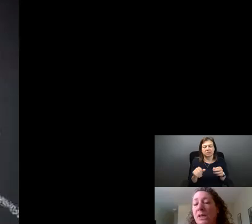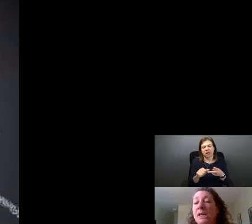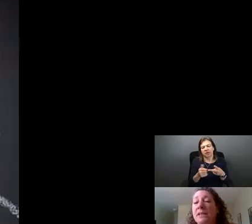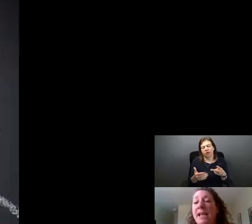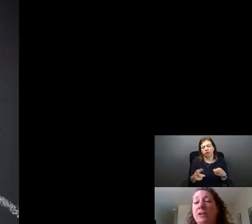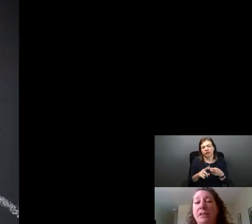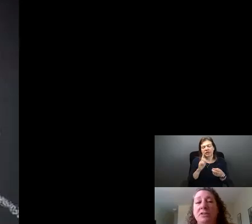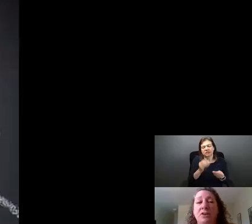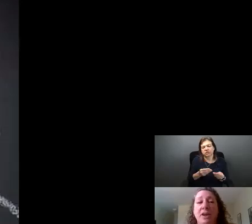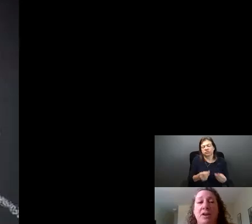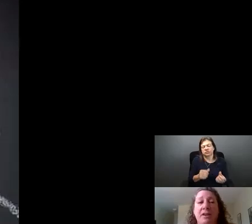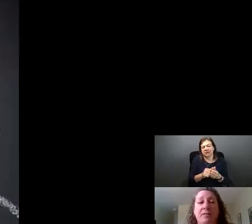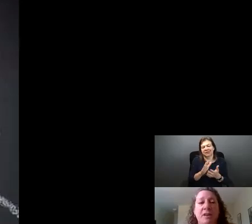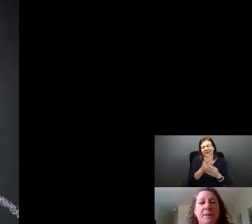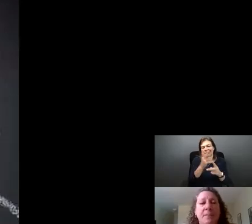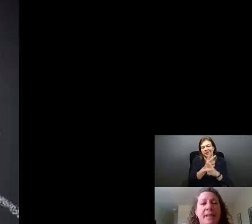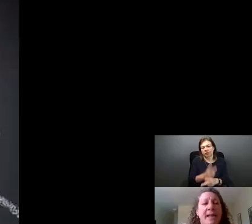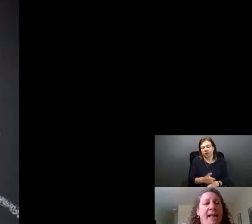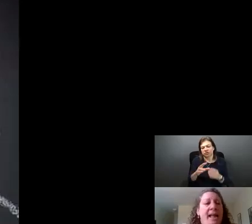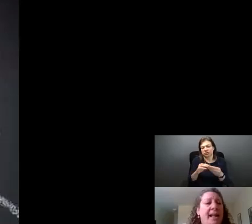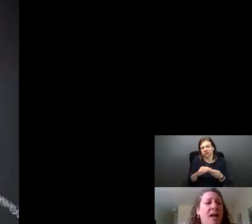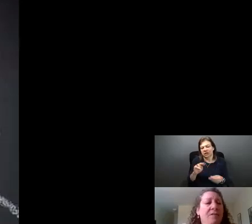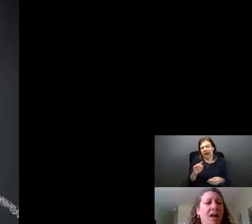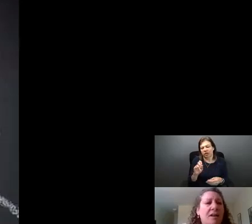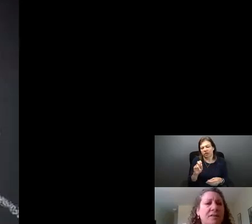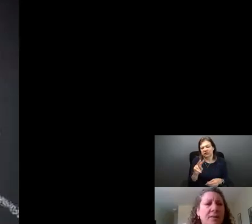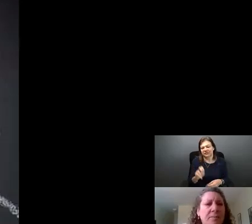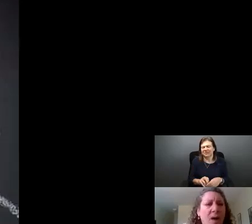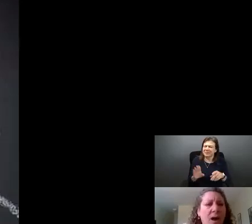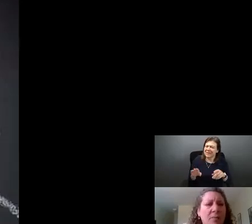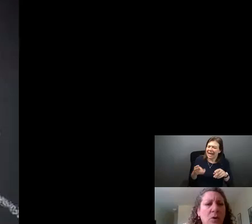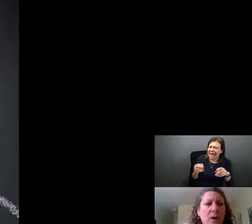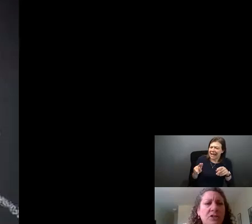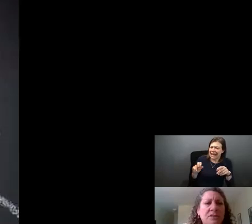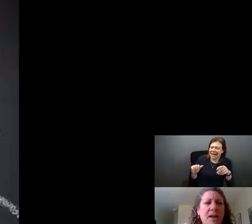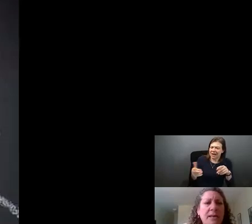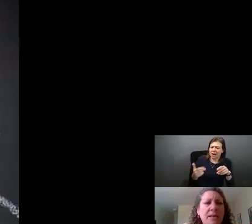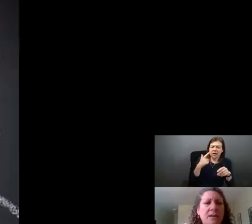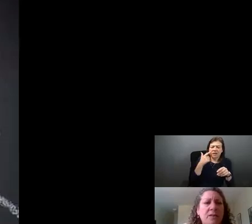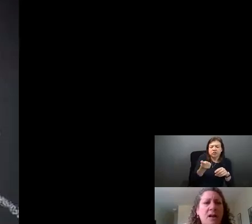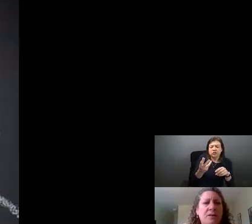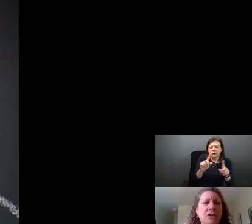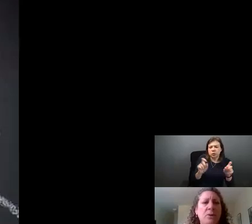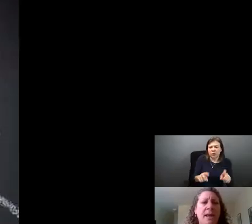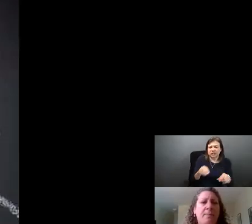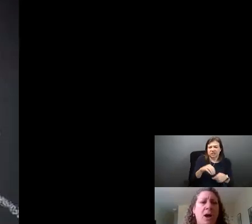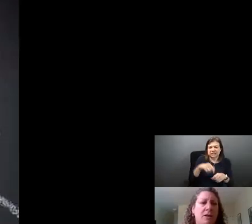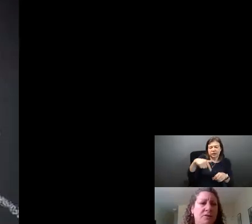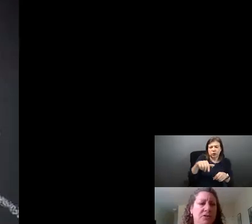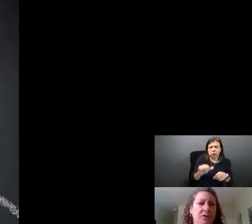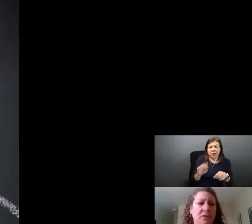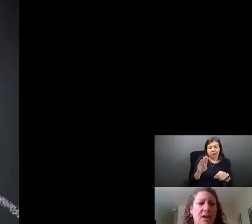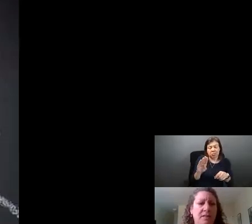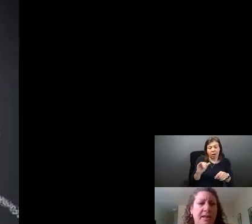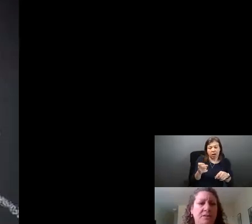put in the calculation or narrative. Hannah, I've got some questions coming in the Q&A